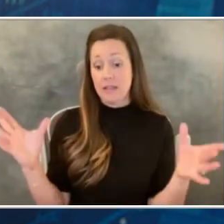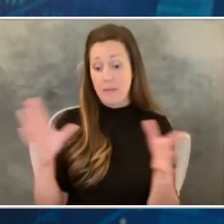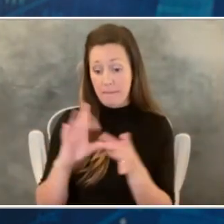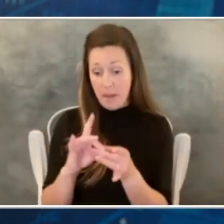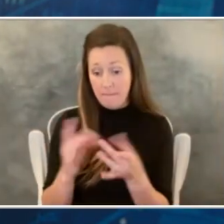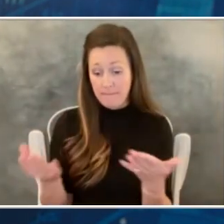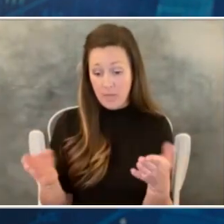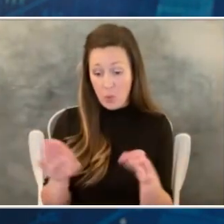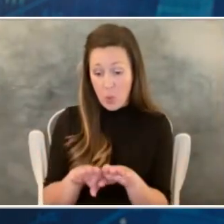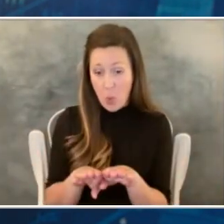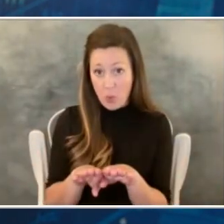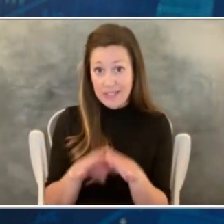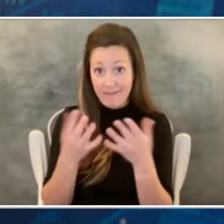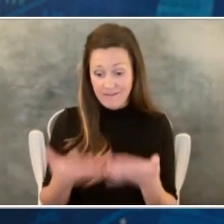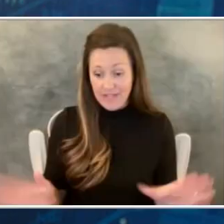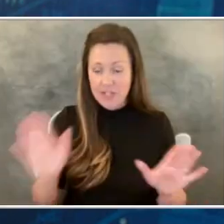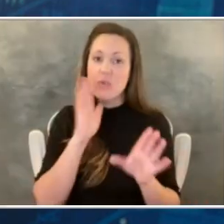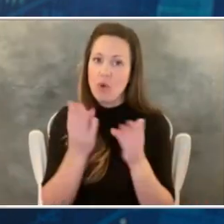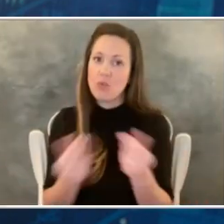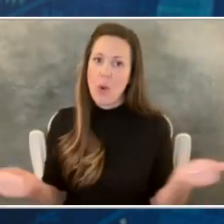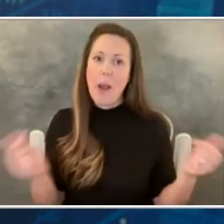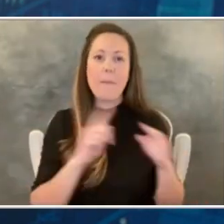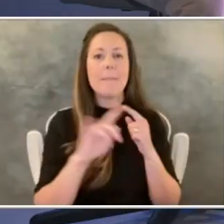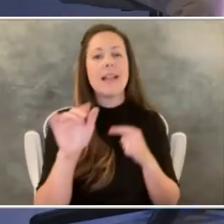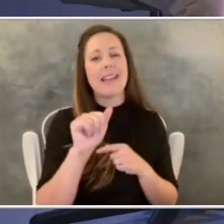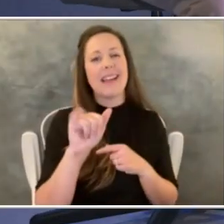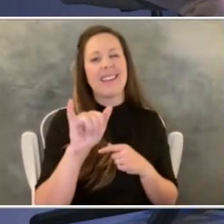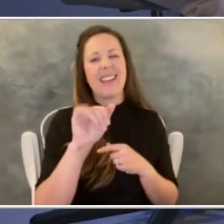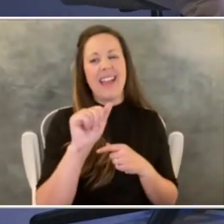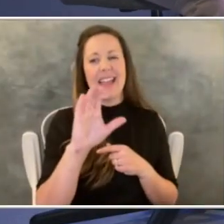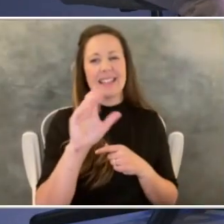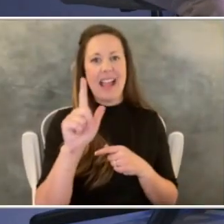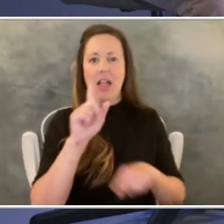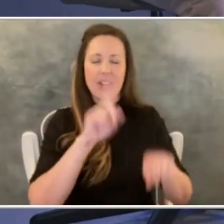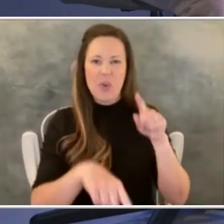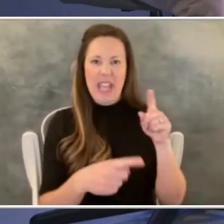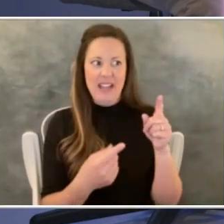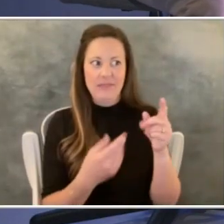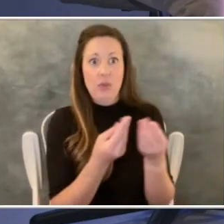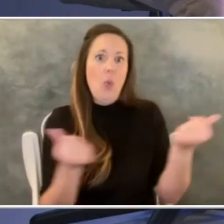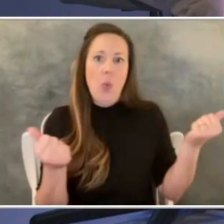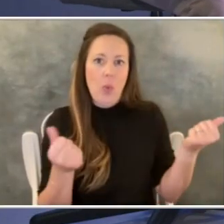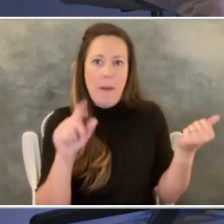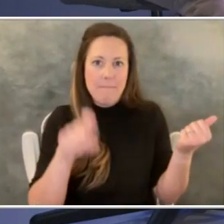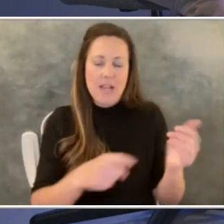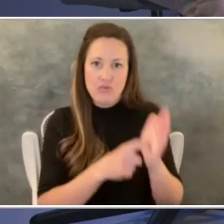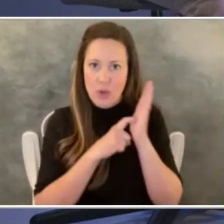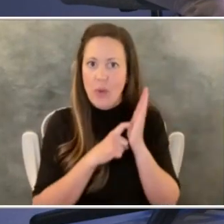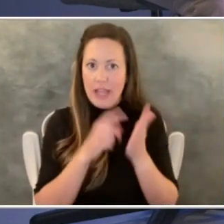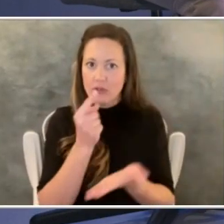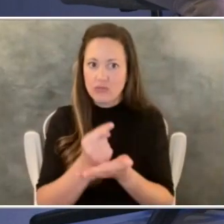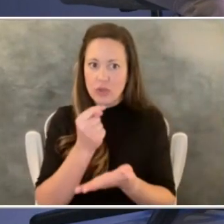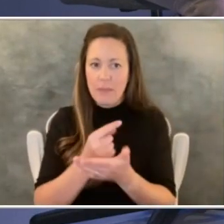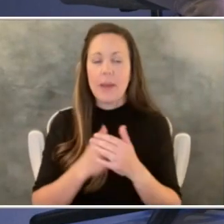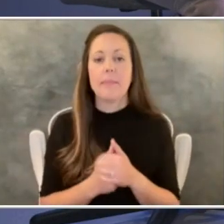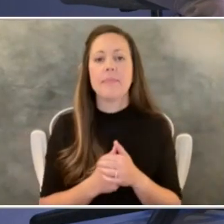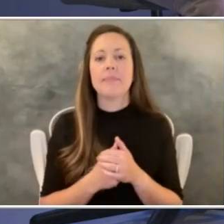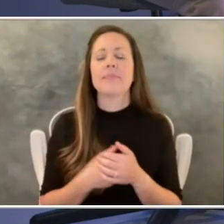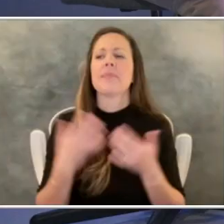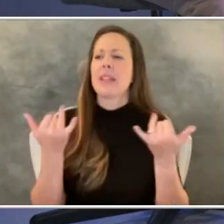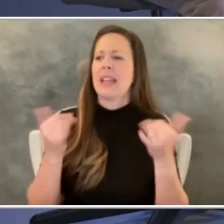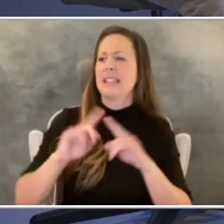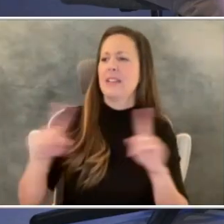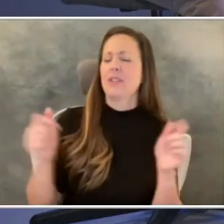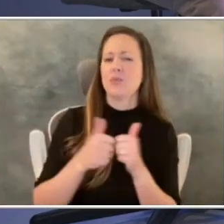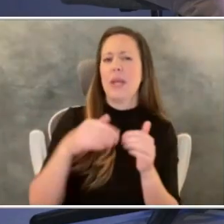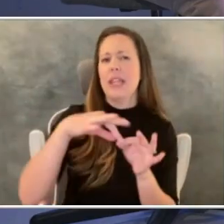ACLs are pervasive throughout all age groups. Lisa is asking, what's the difference between a torn ACL and a sprain? What does it